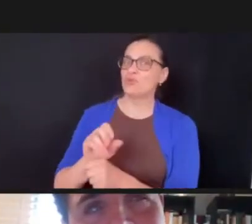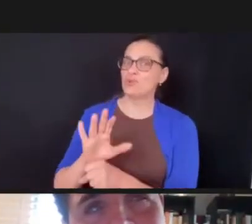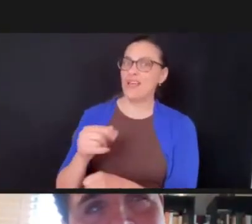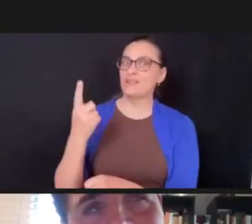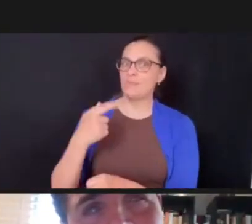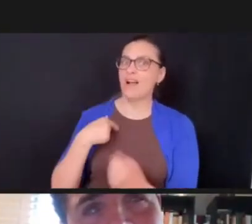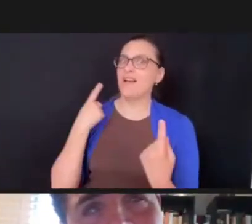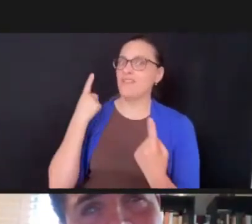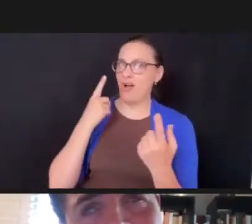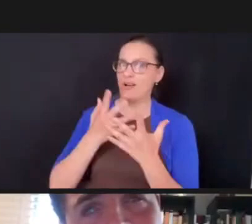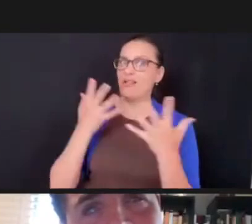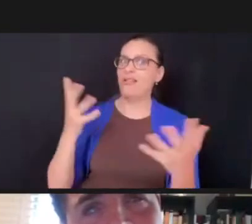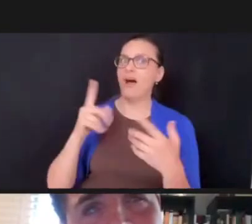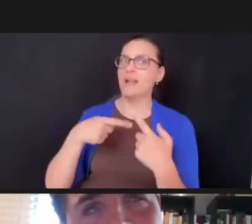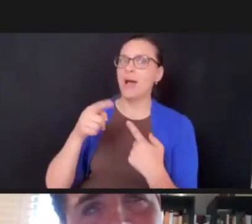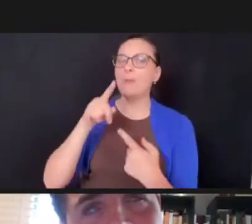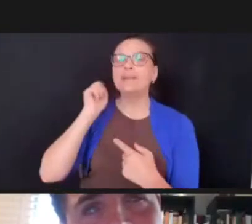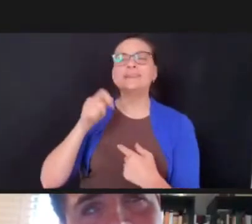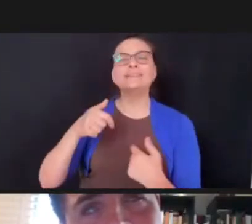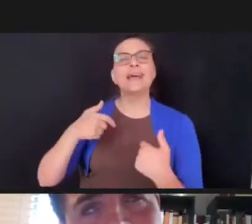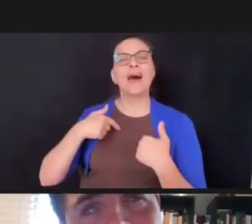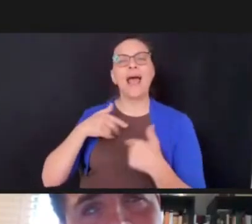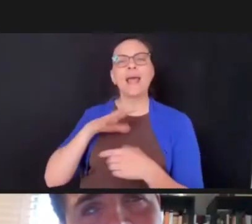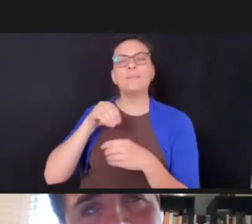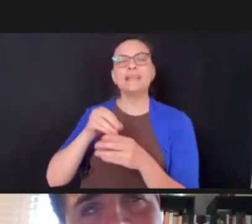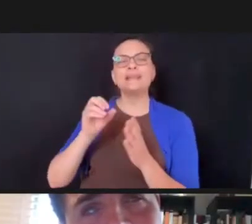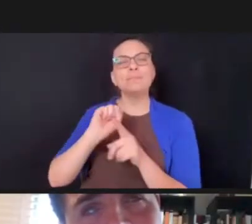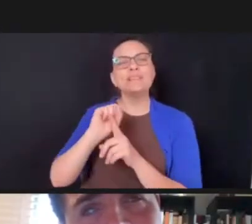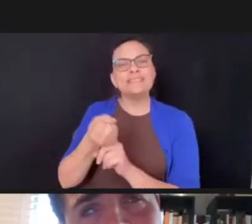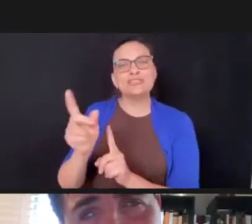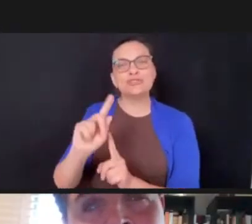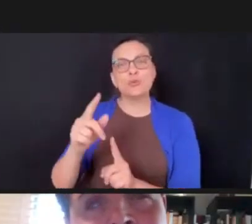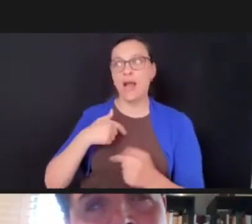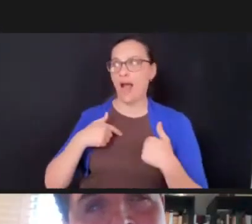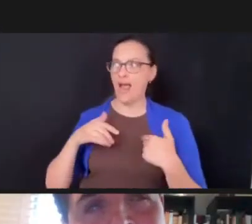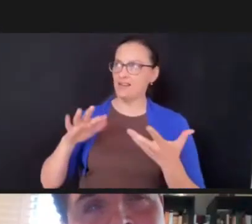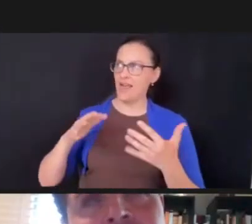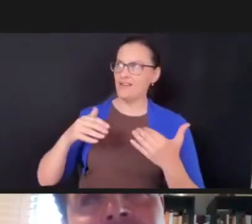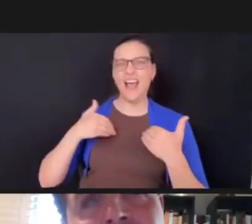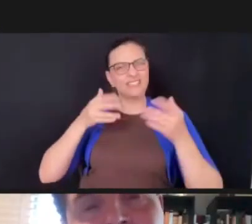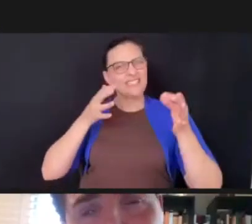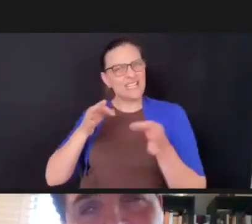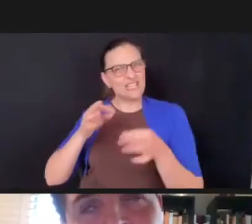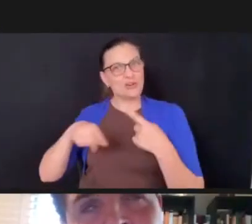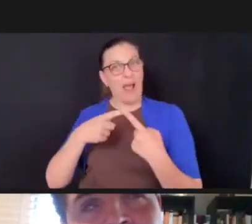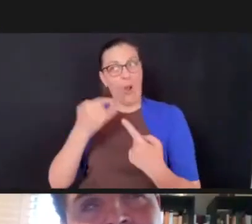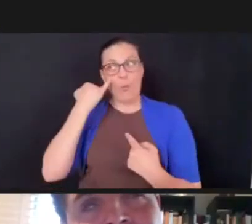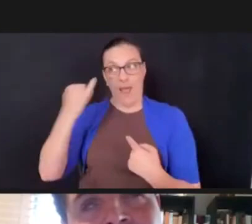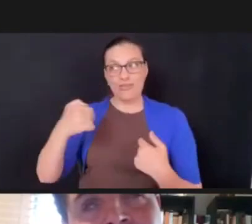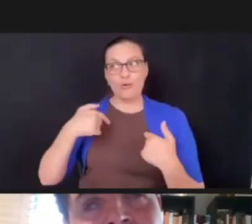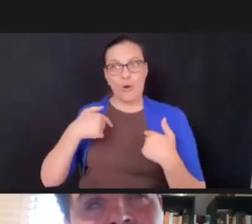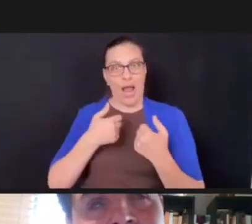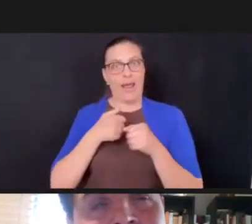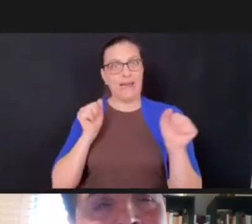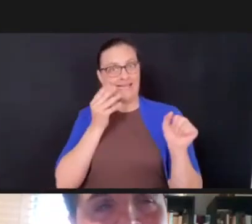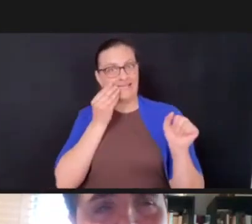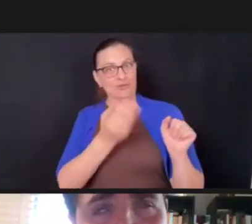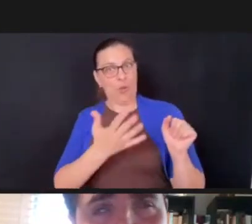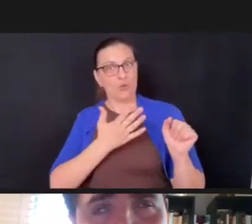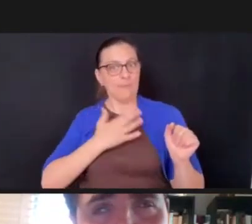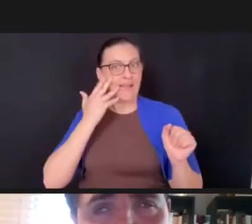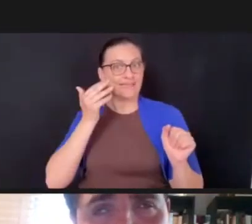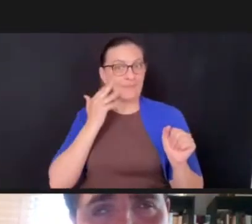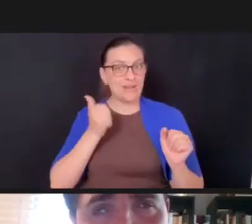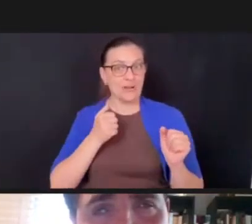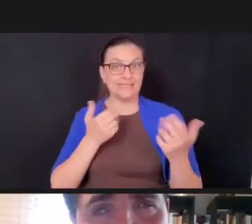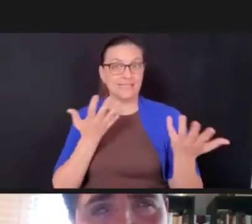position where I have kind of decisions about whether or not I disclose my experiences or not. And